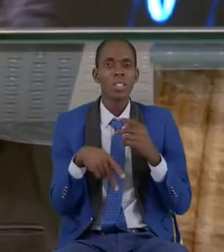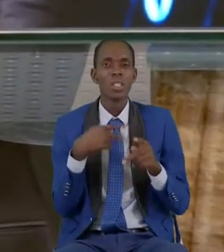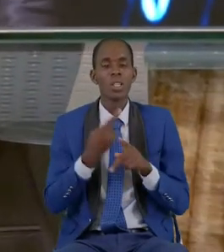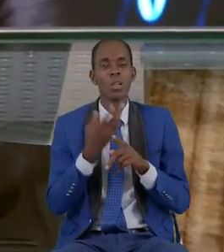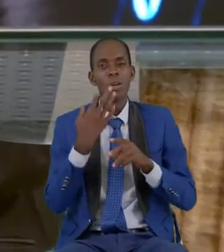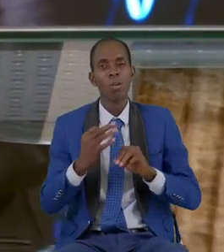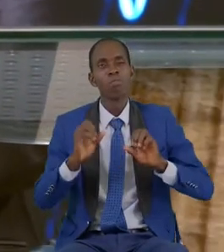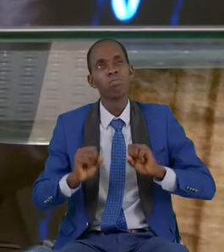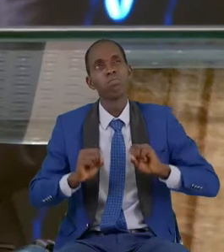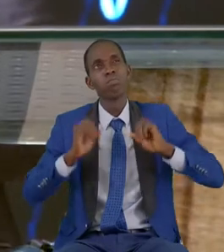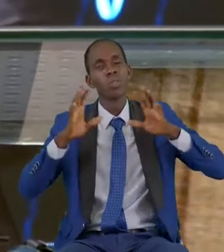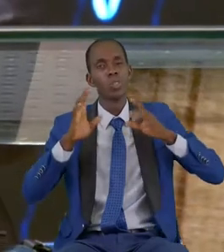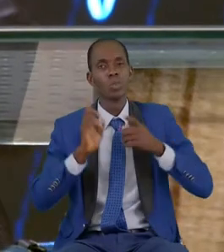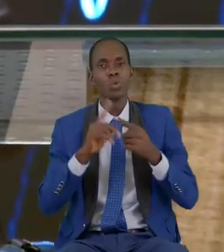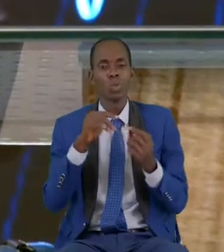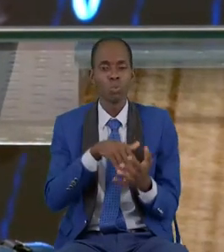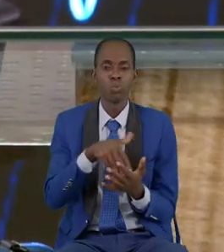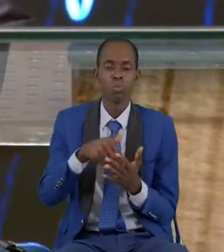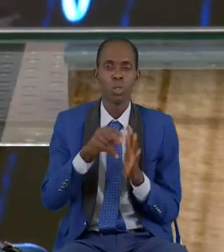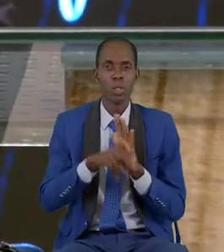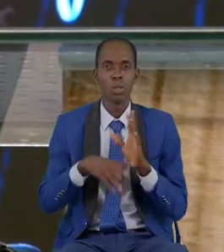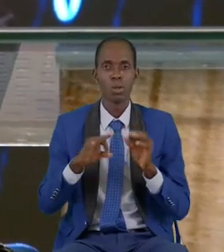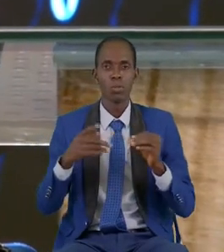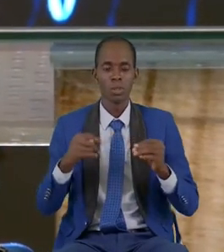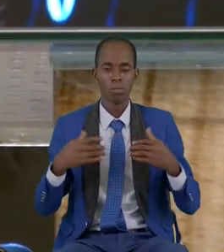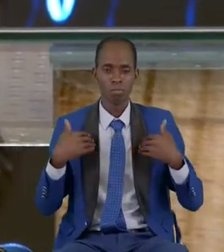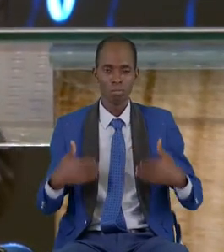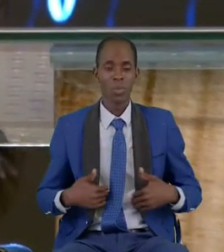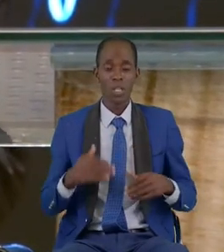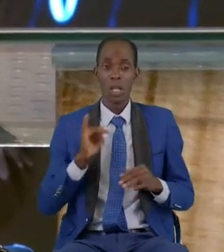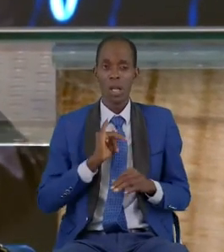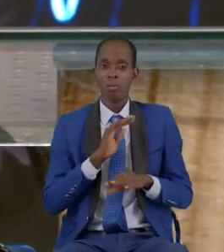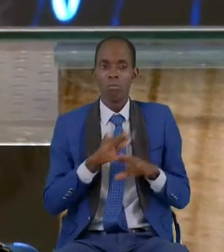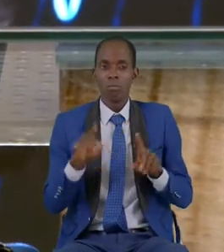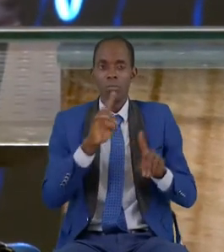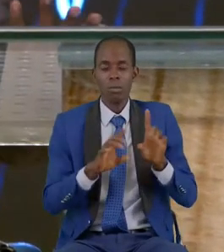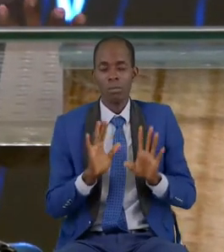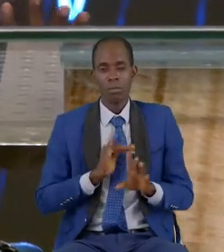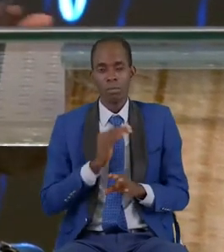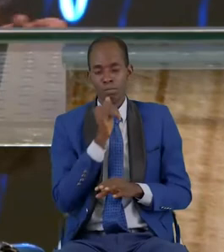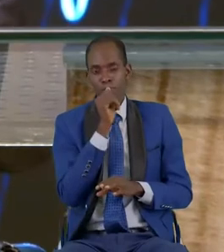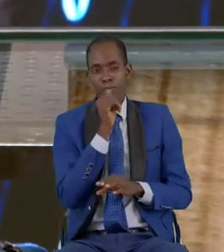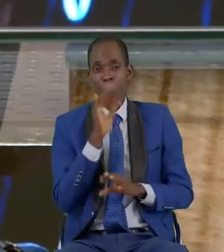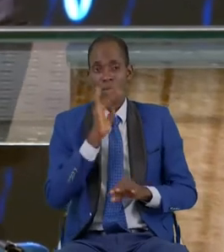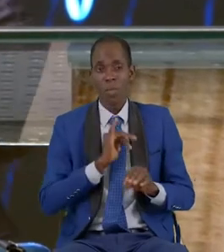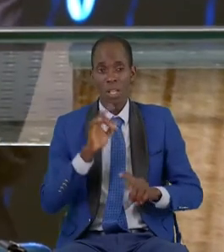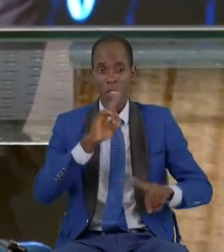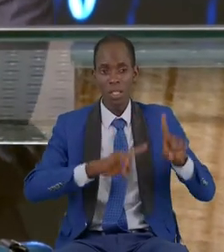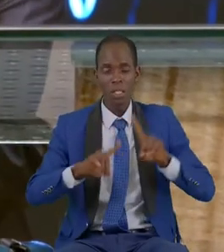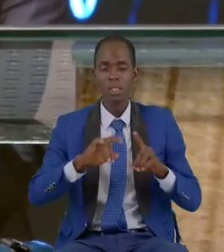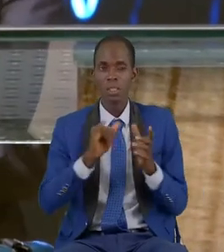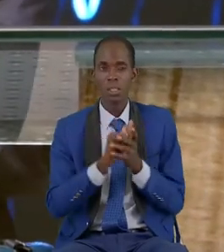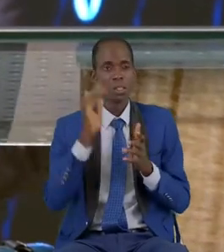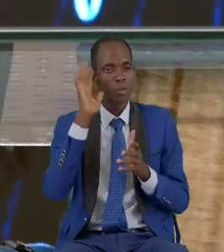the weakness of the flesh. I won't talk, because if I talk, they will understand. That can corrupt the